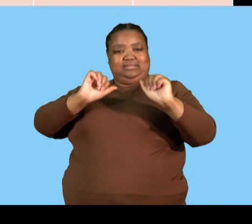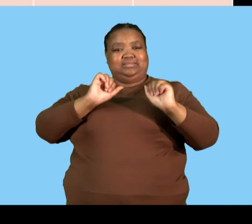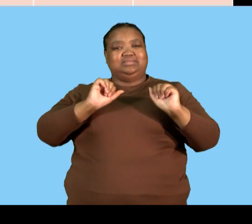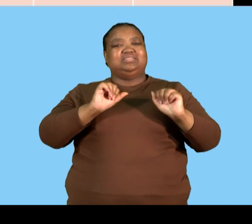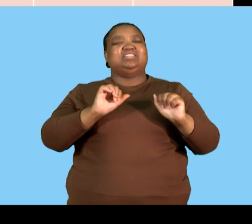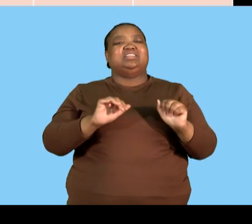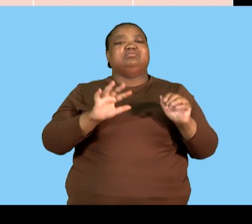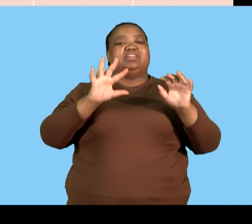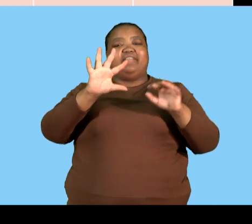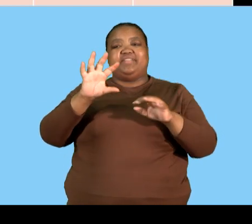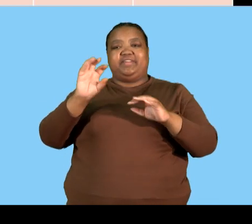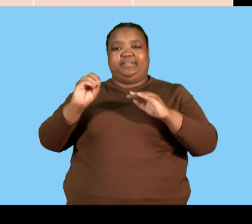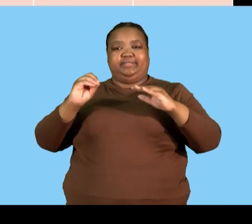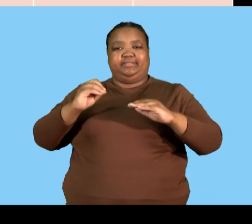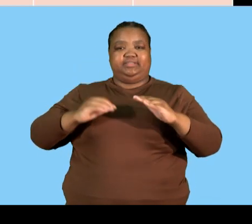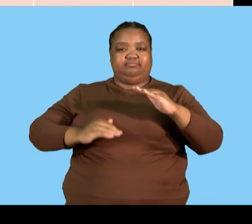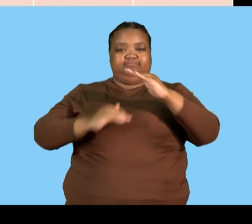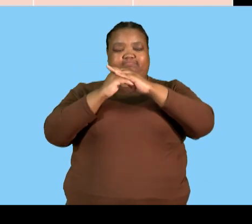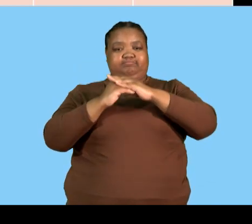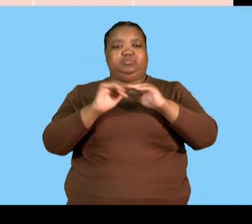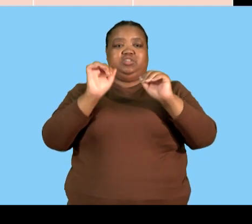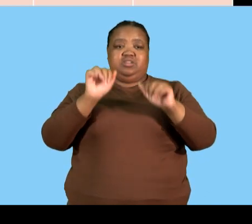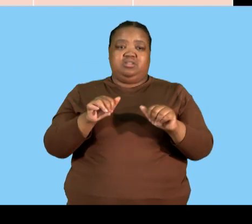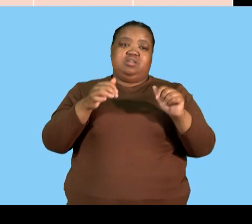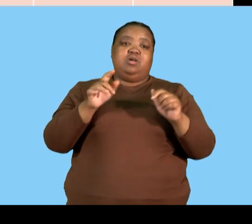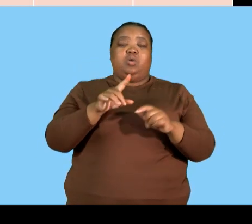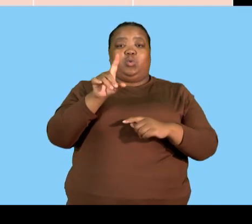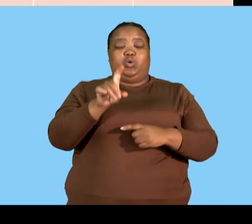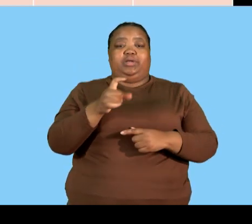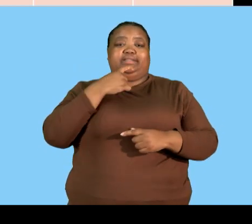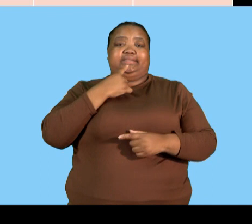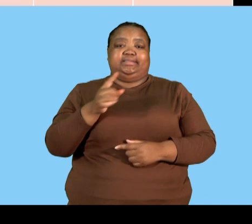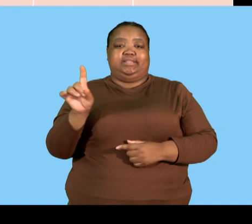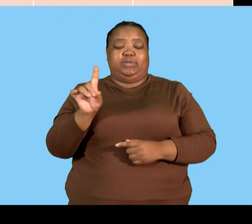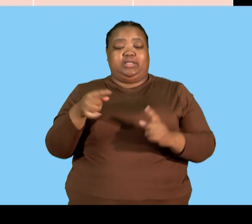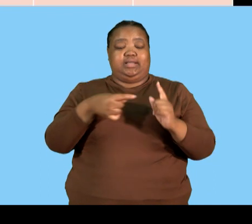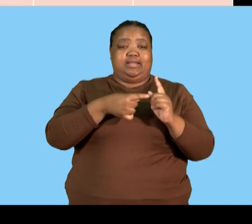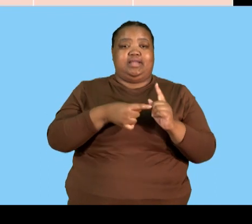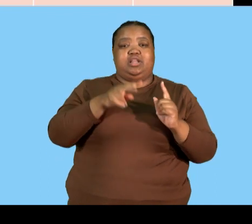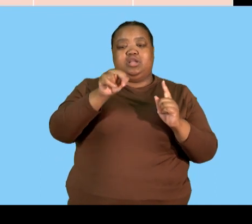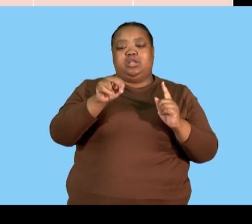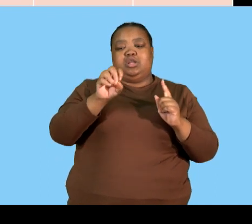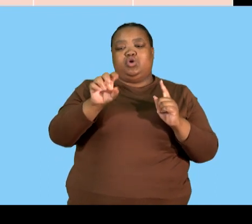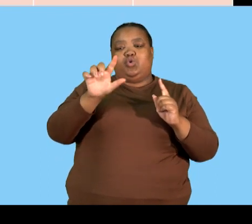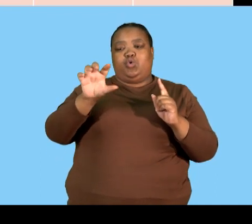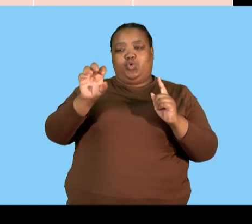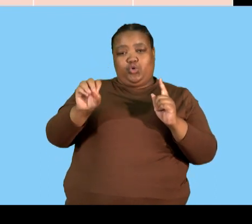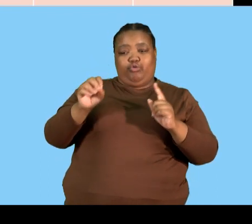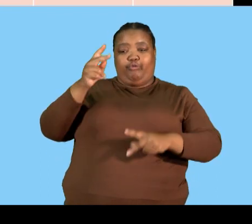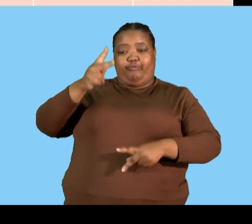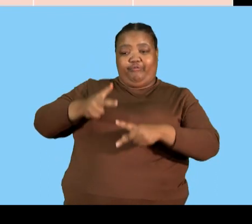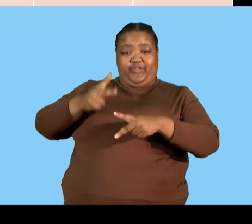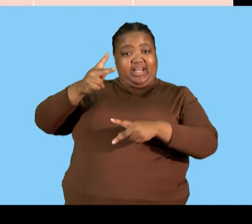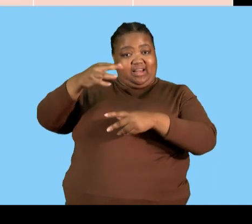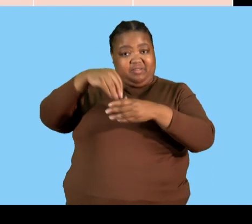50. Then the question says, will Nolo qualify to take part in the